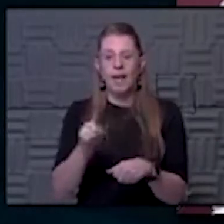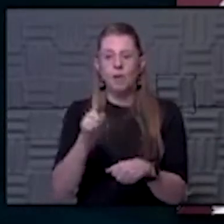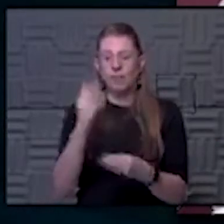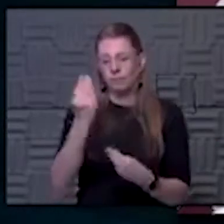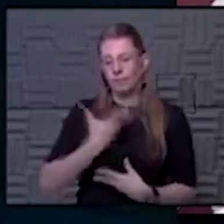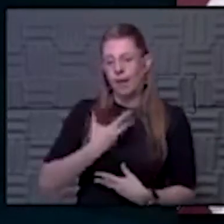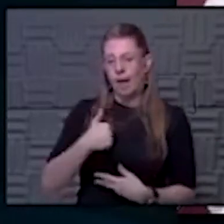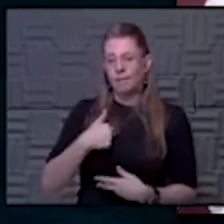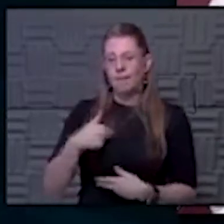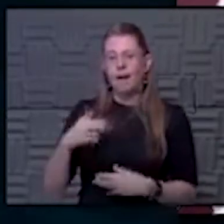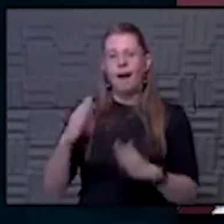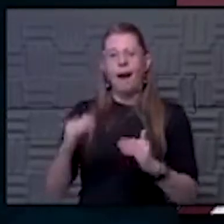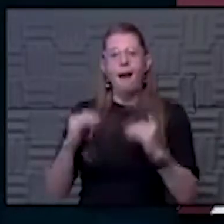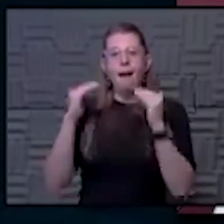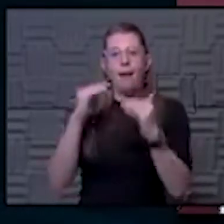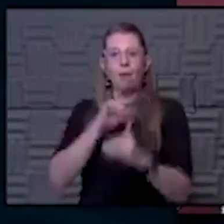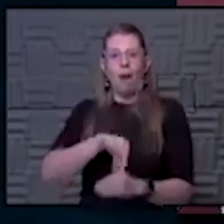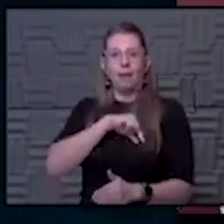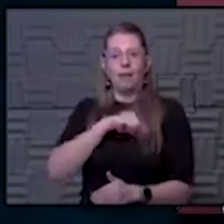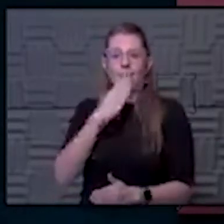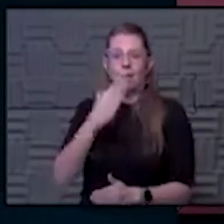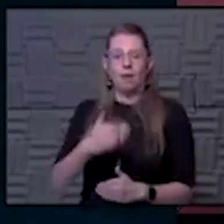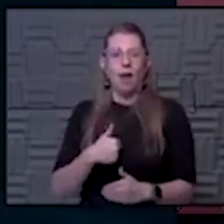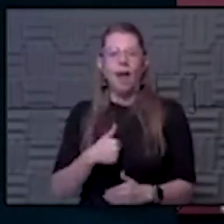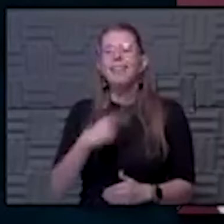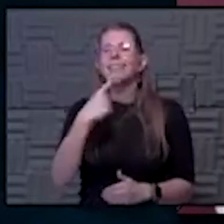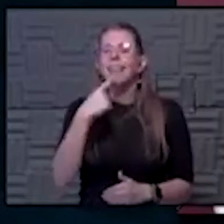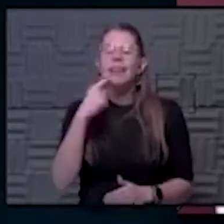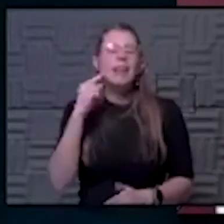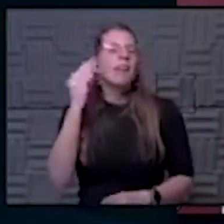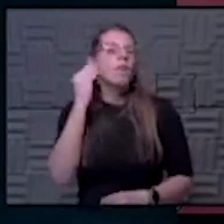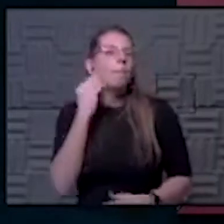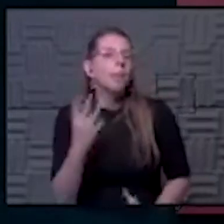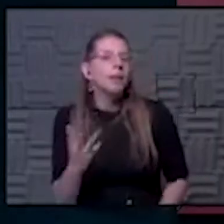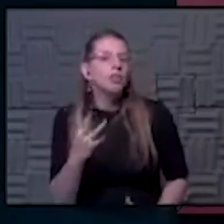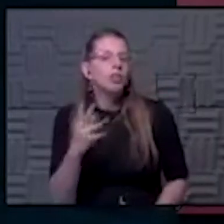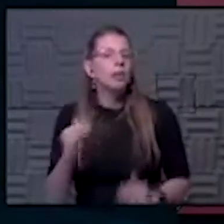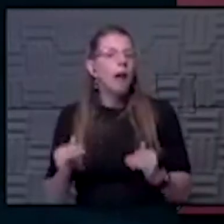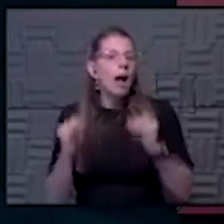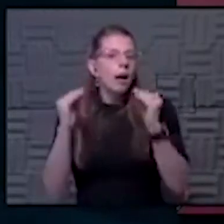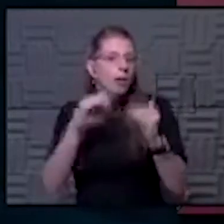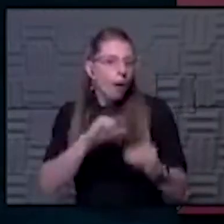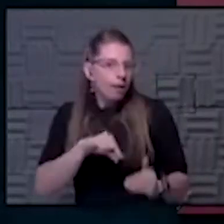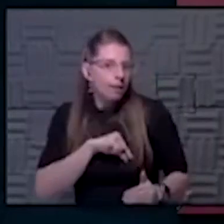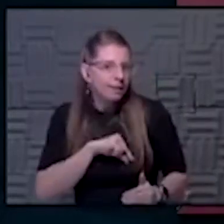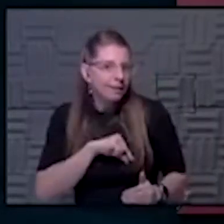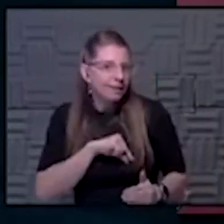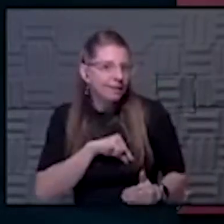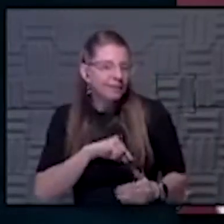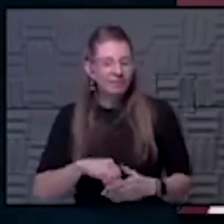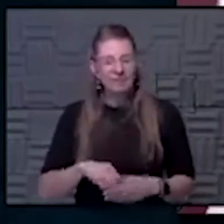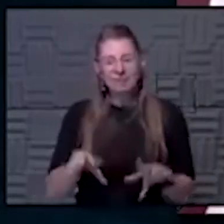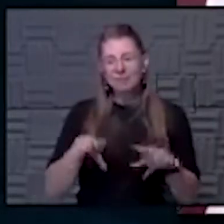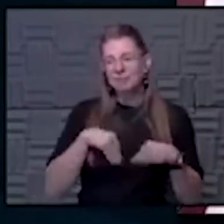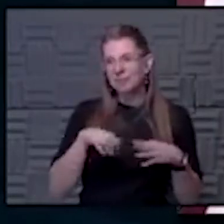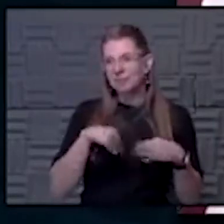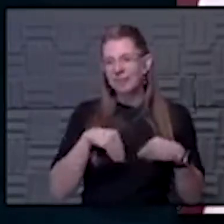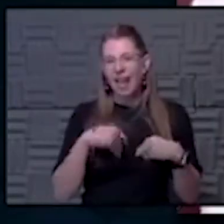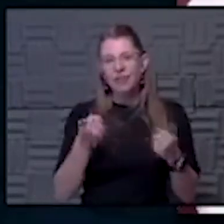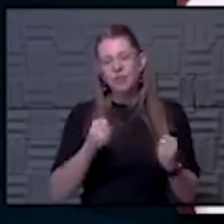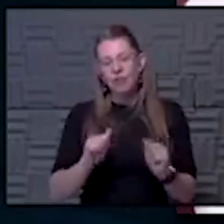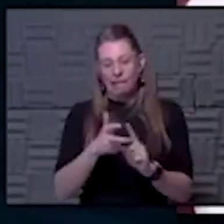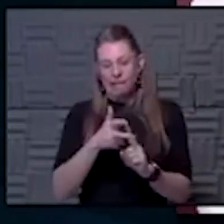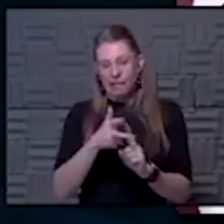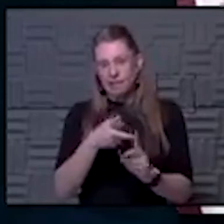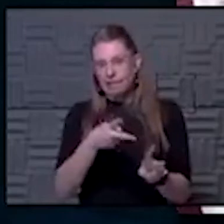that. Thank you for that. Actually, I said the information was high quality. Fair enough. I was trying to steal a